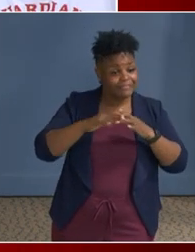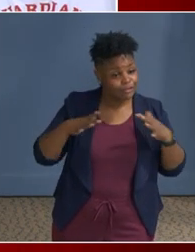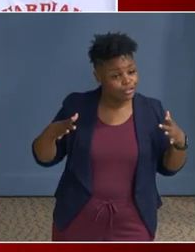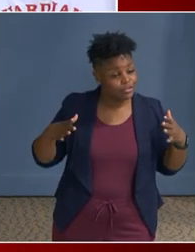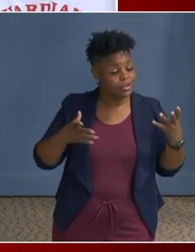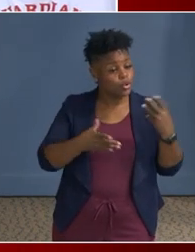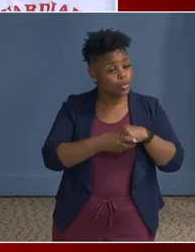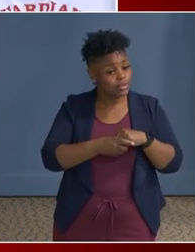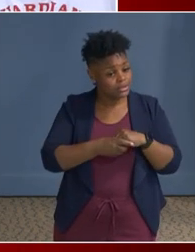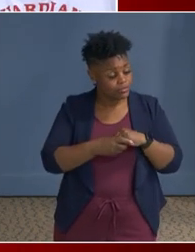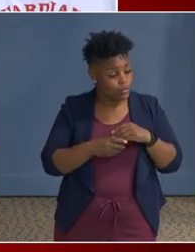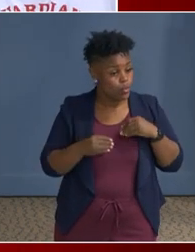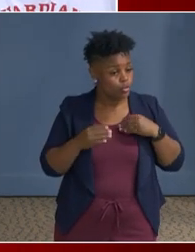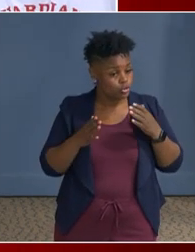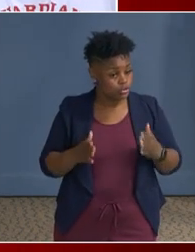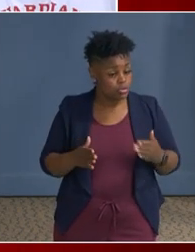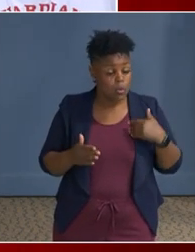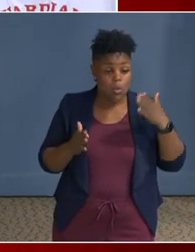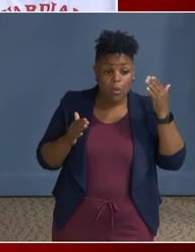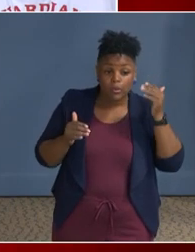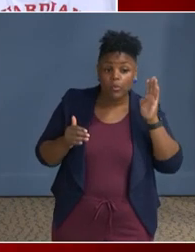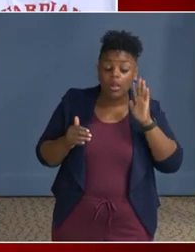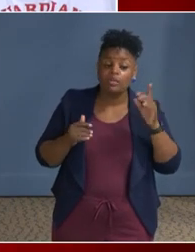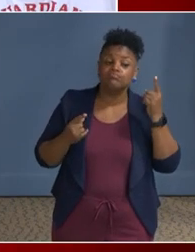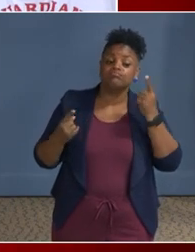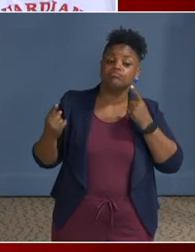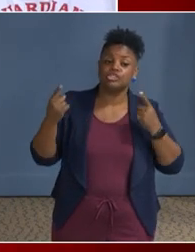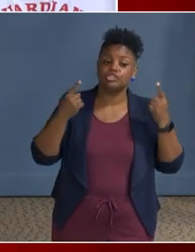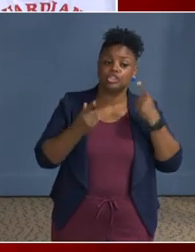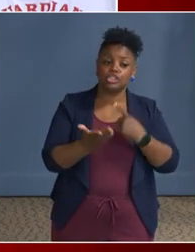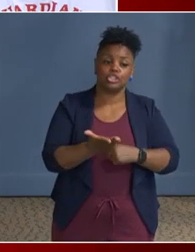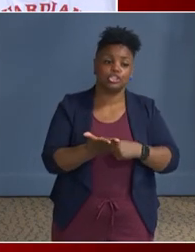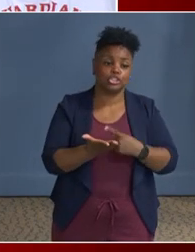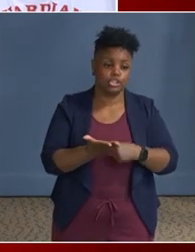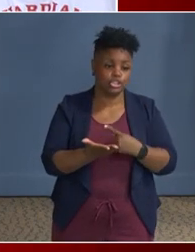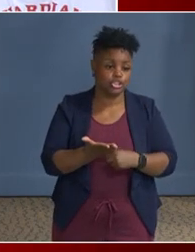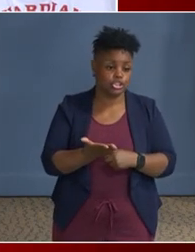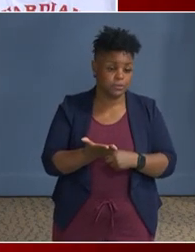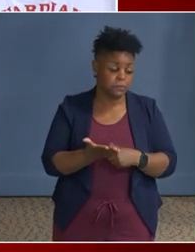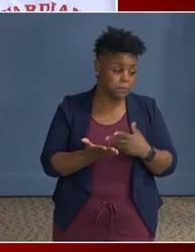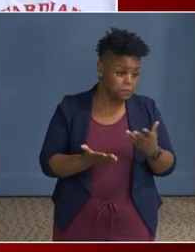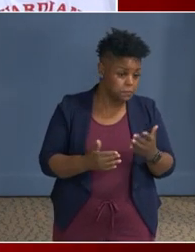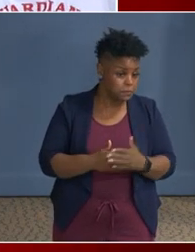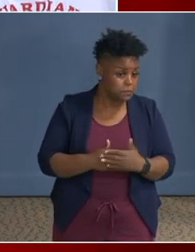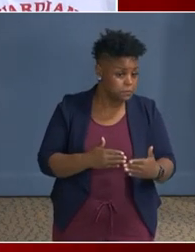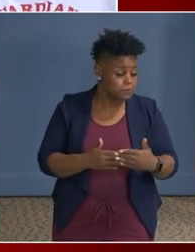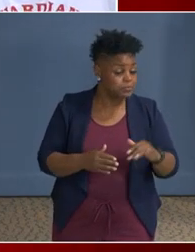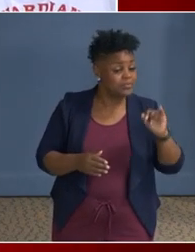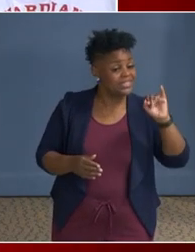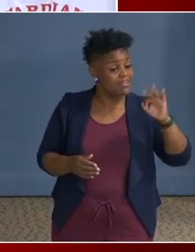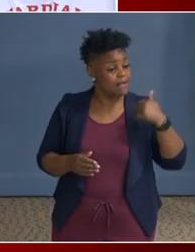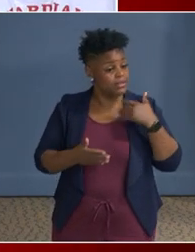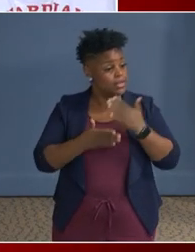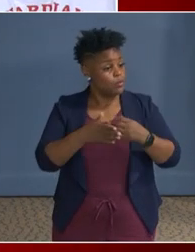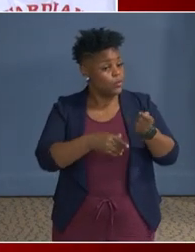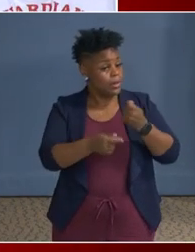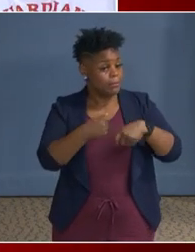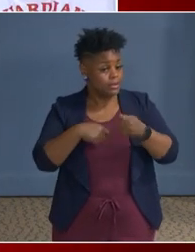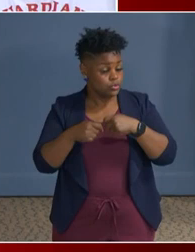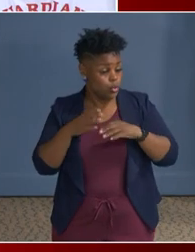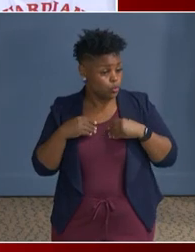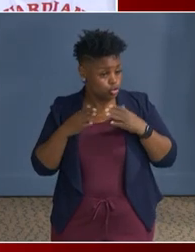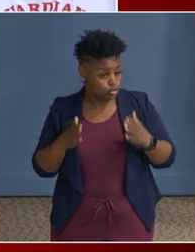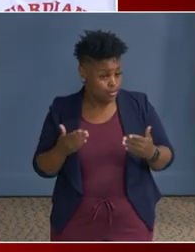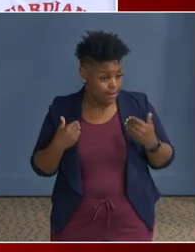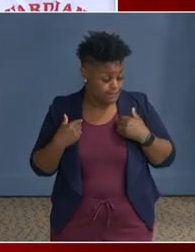will make that a part of their discussion if there's actually going to be some transfers in ownership.